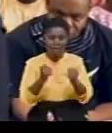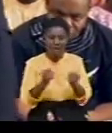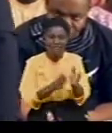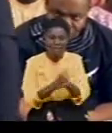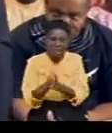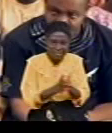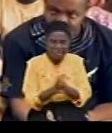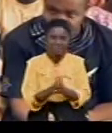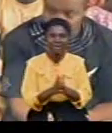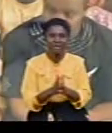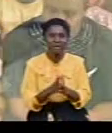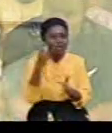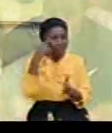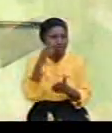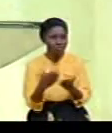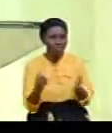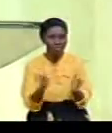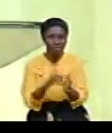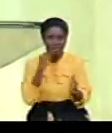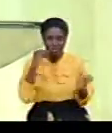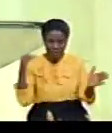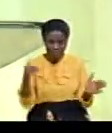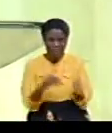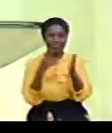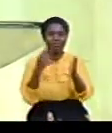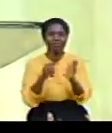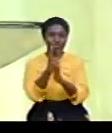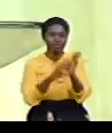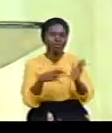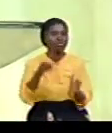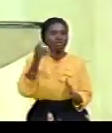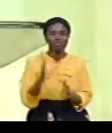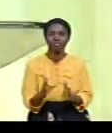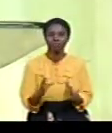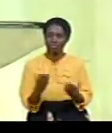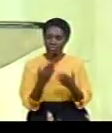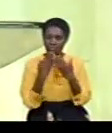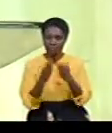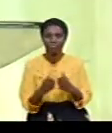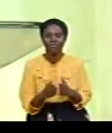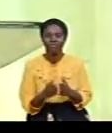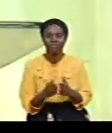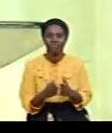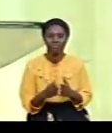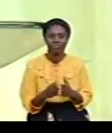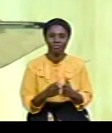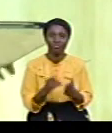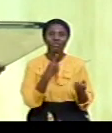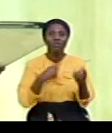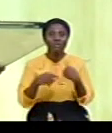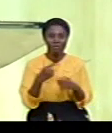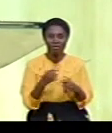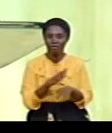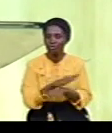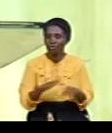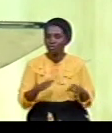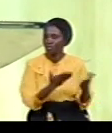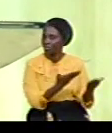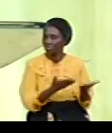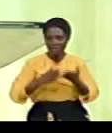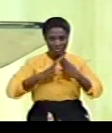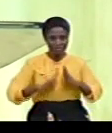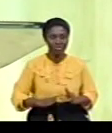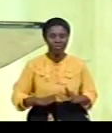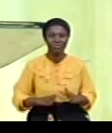God. Thanks very much. Loss does not bring peace, but inner war and tumult. If you read Galatians